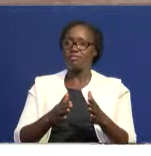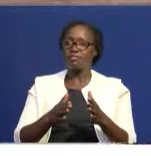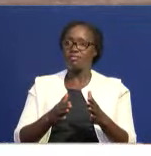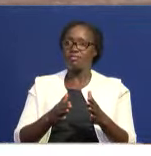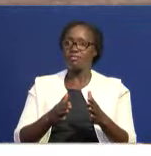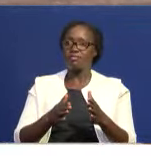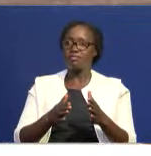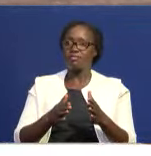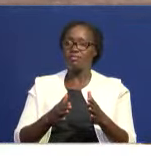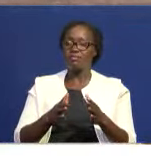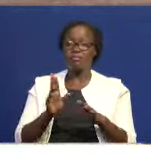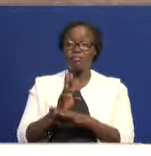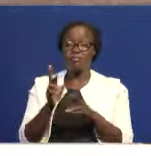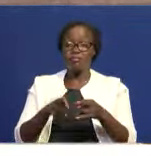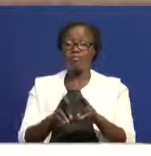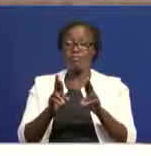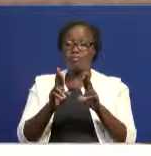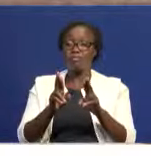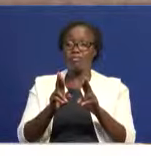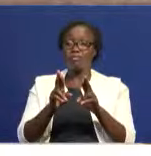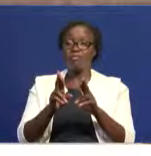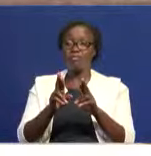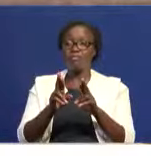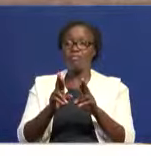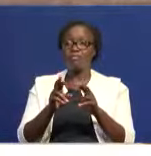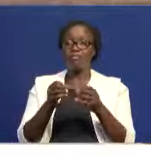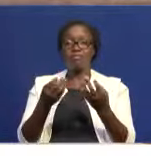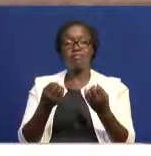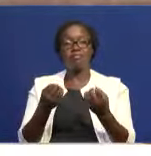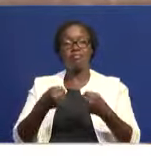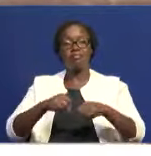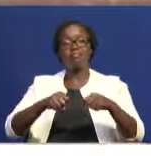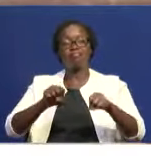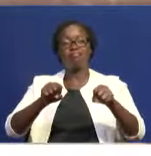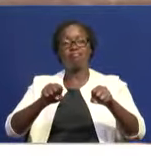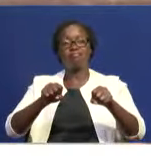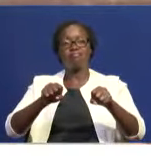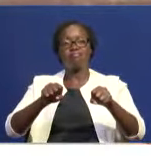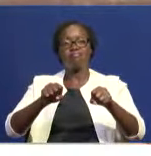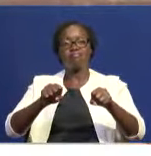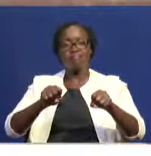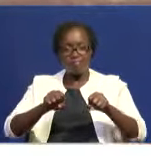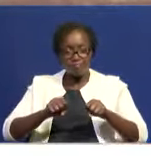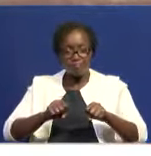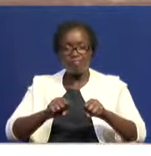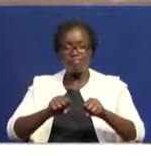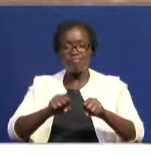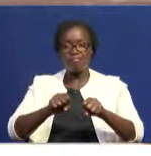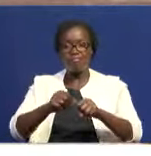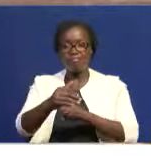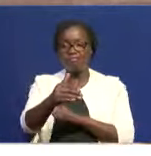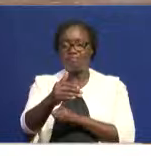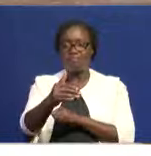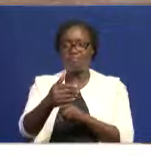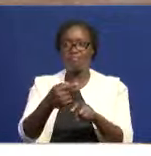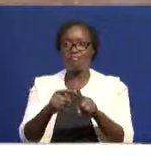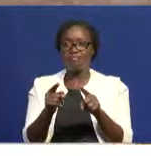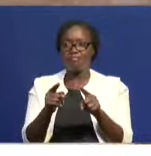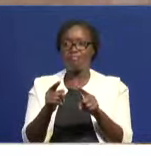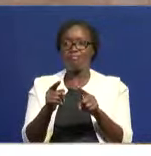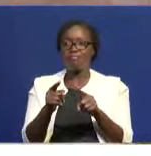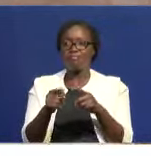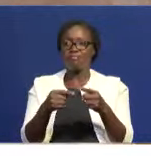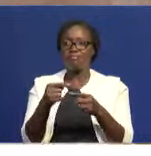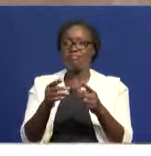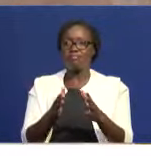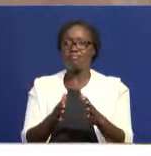unable through this particular road. We have seen a bunch of motorcycles going this way. But for the operators,